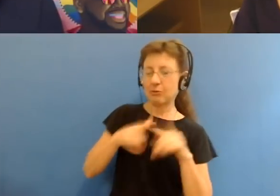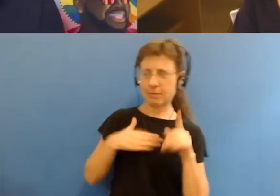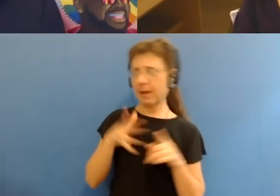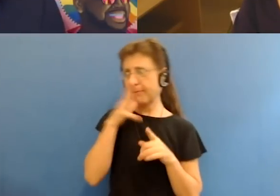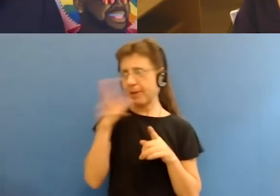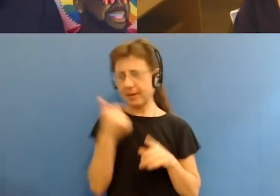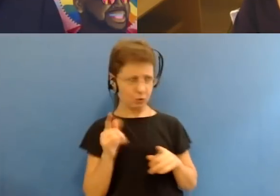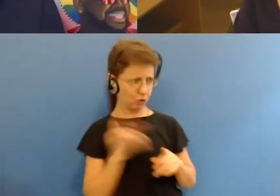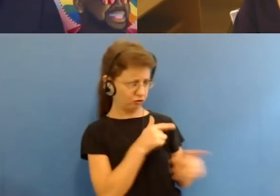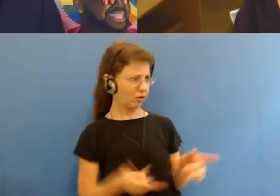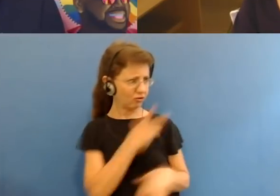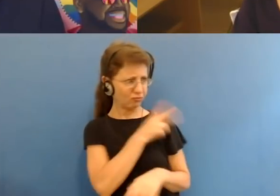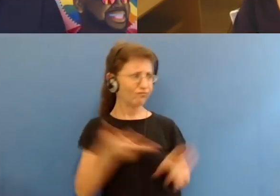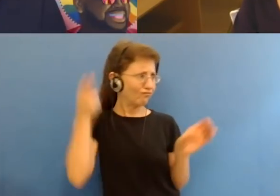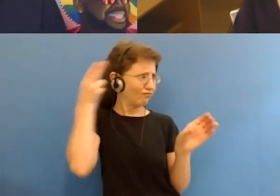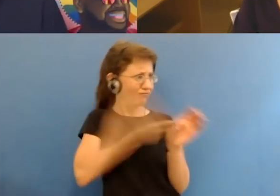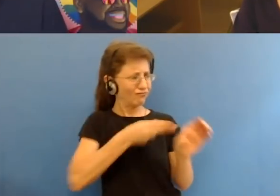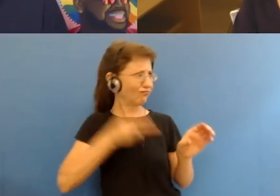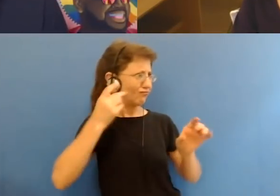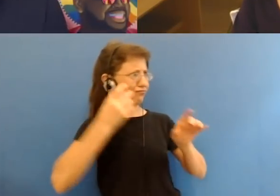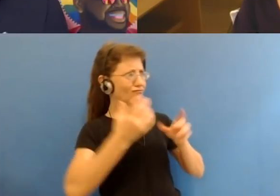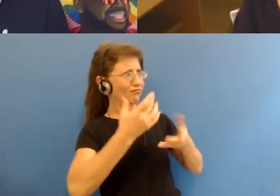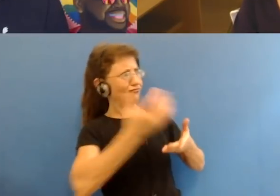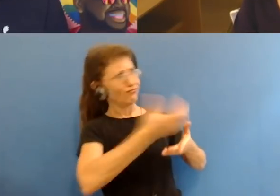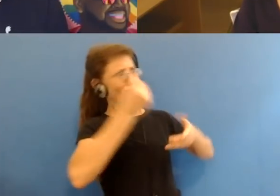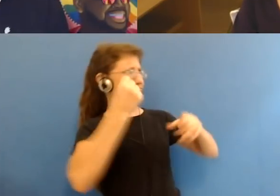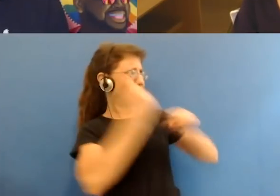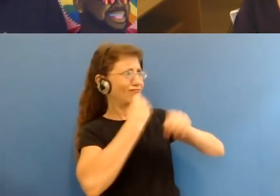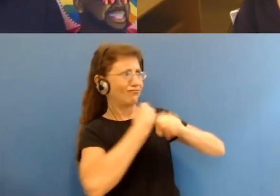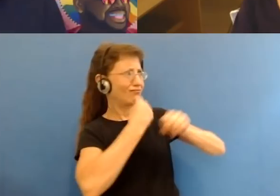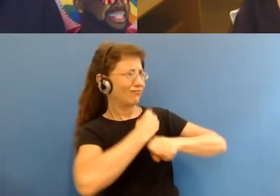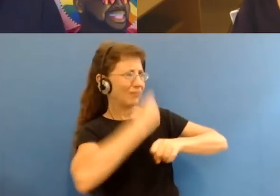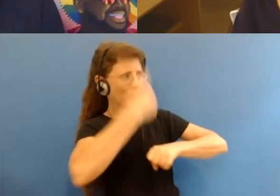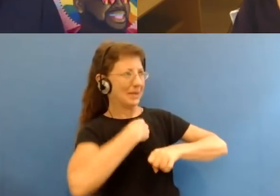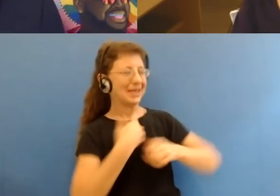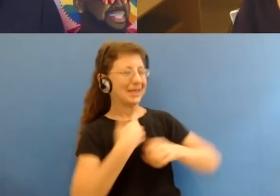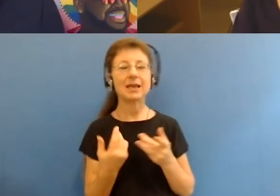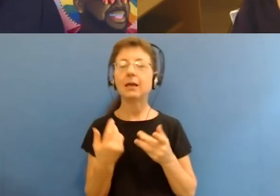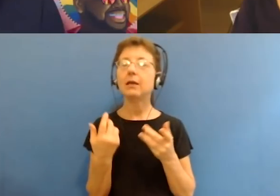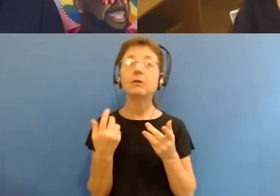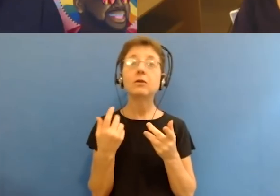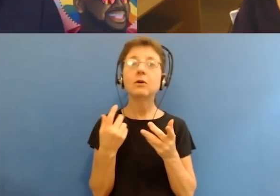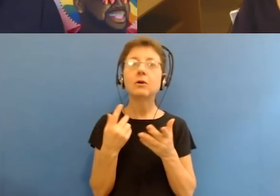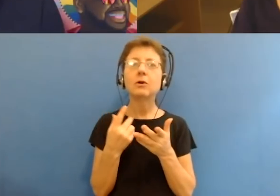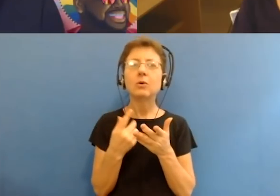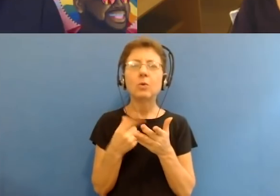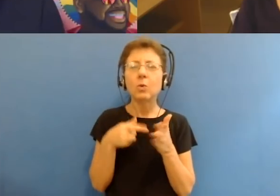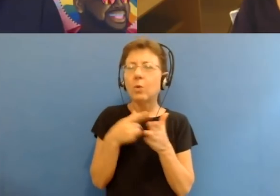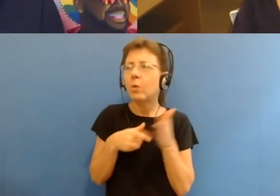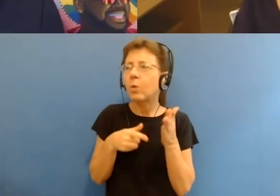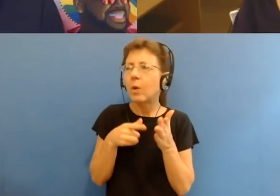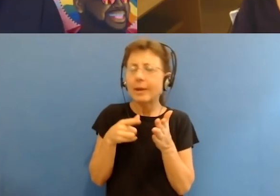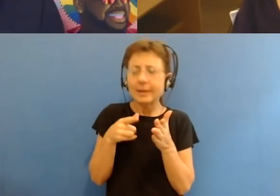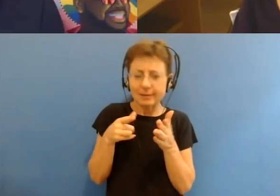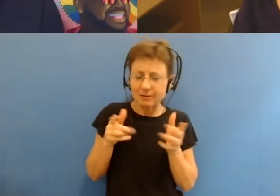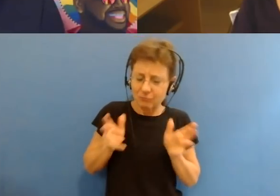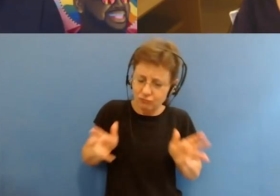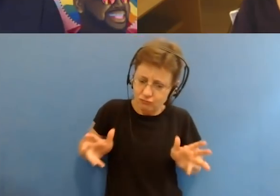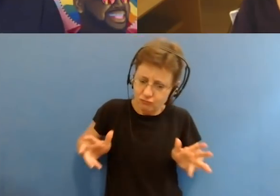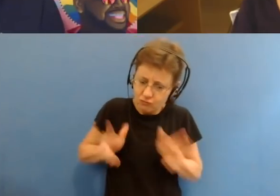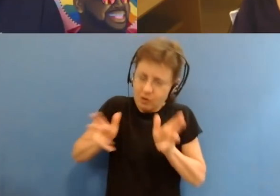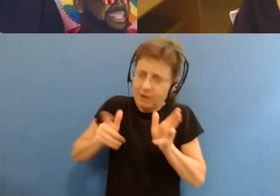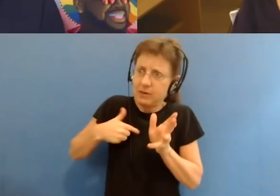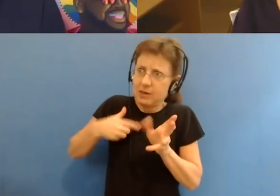what I mean. It's like, what are times that drive us into violence to protect or